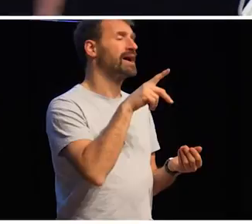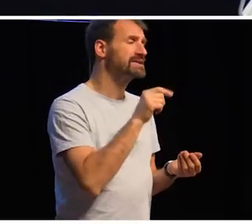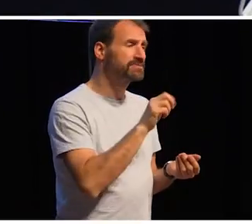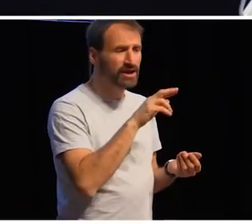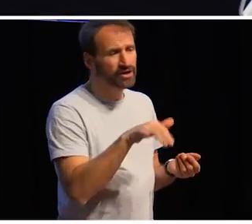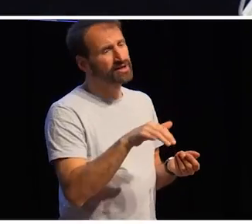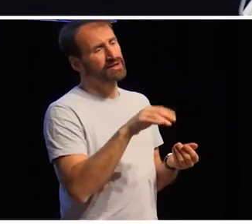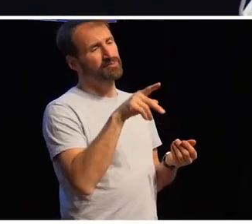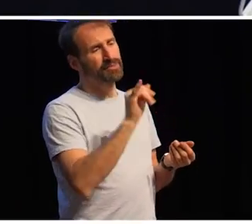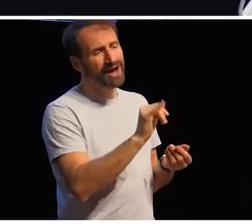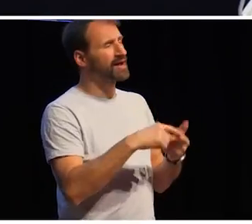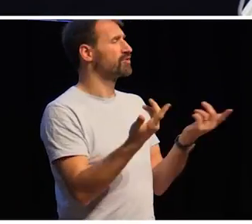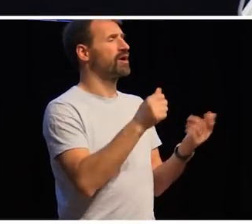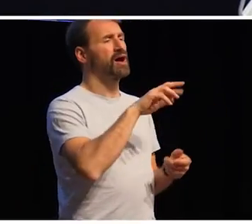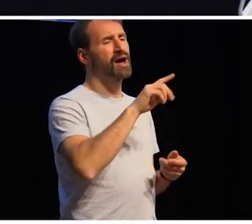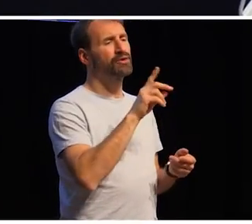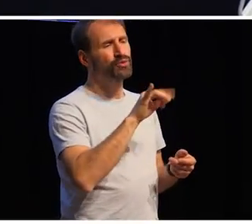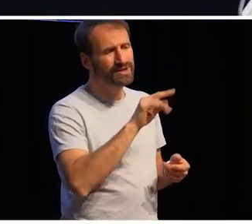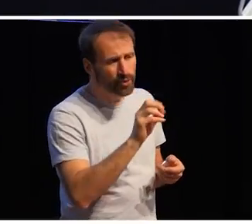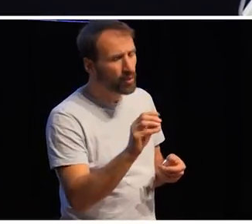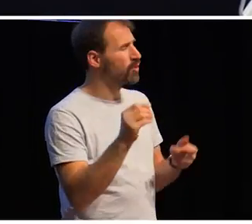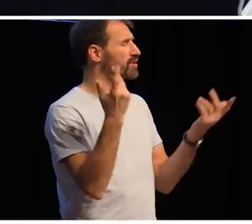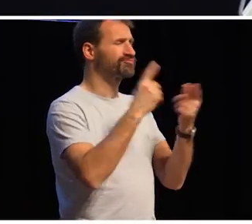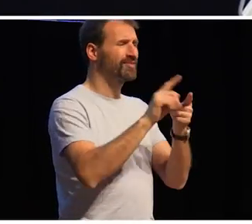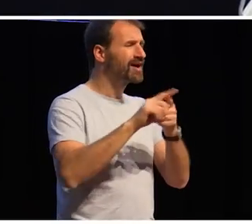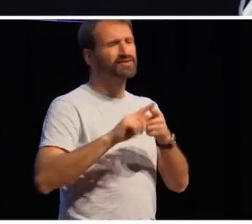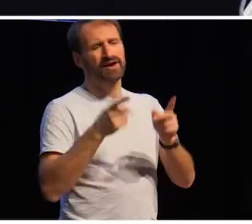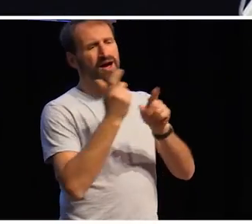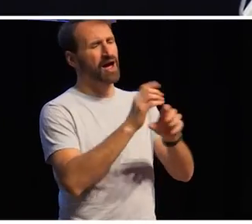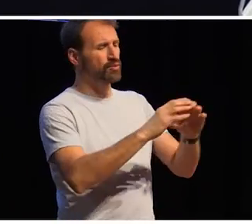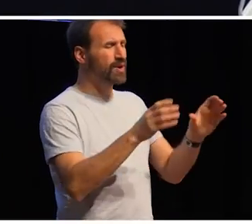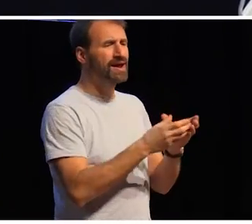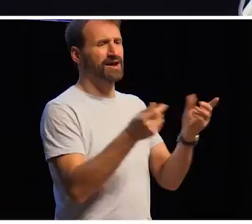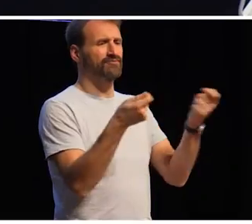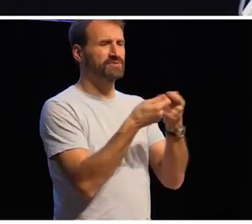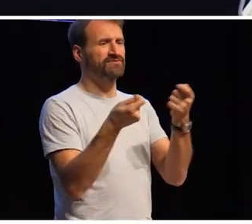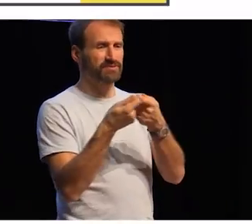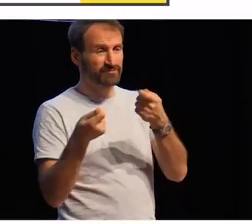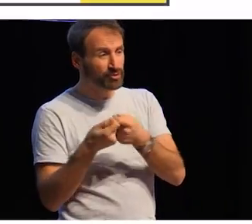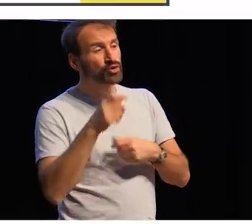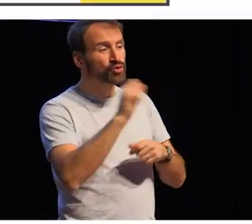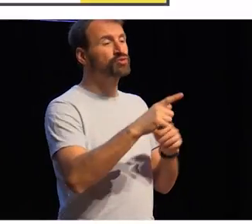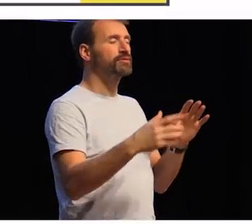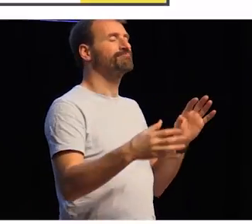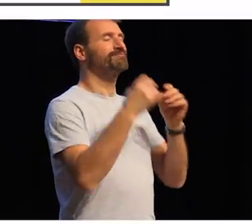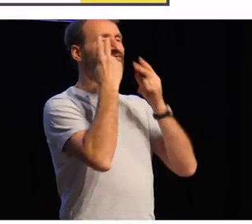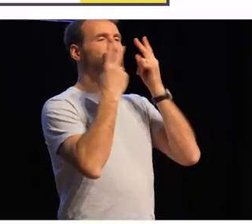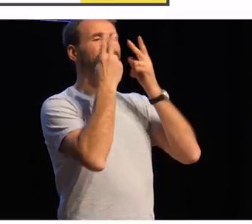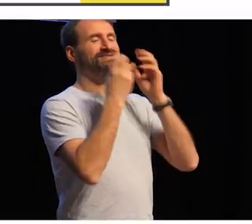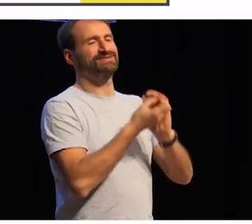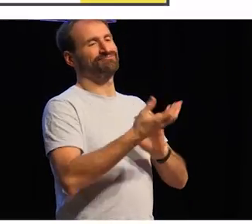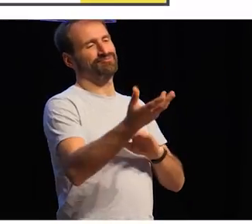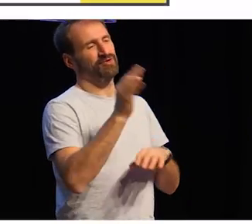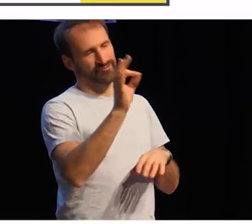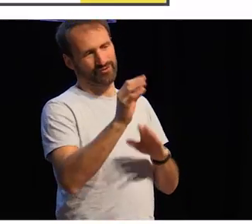and different hardware to get connected and visualize and collect the sensor data. So at the